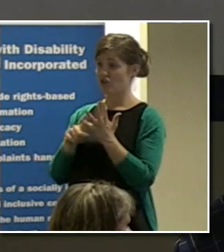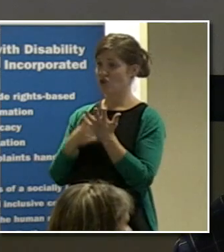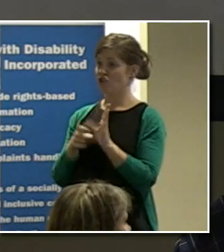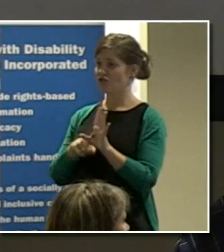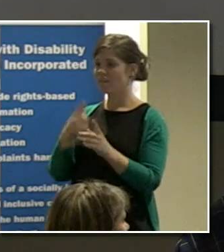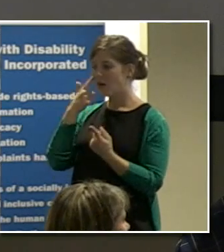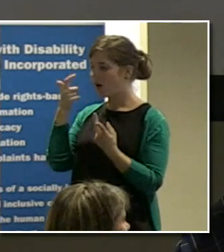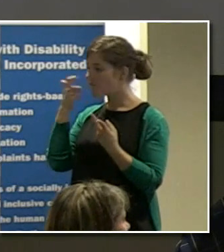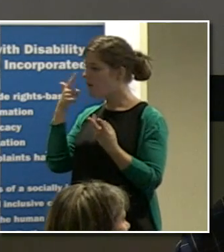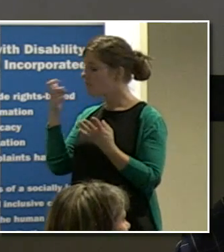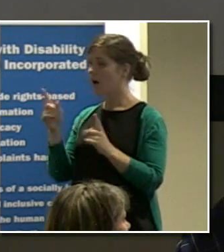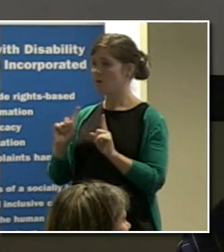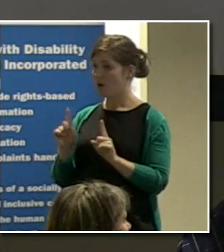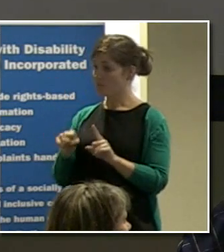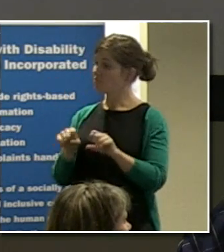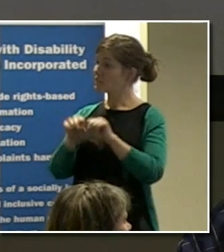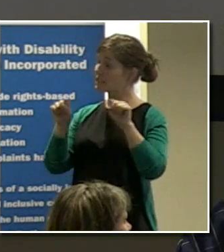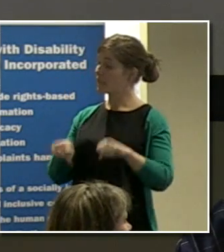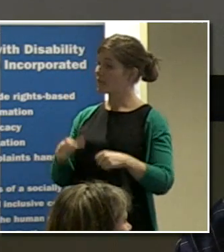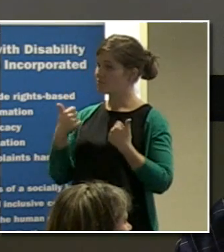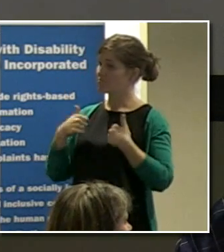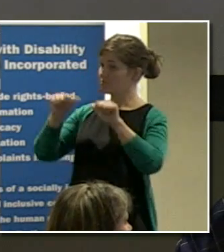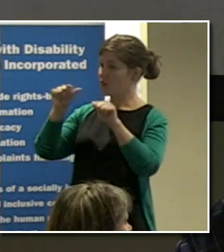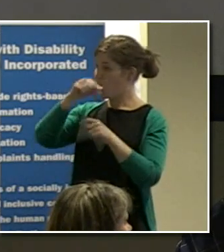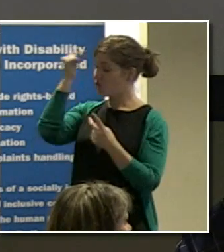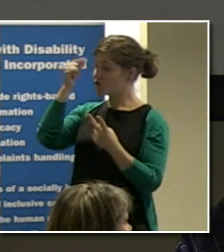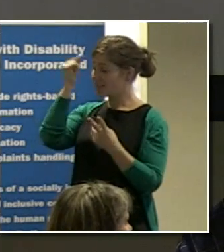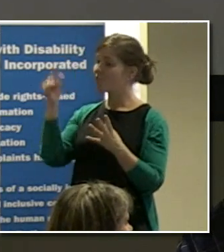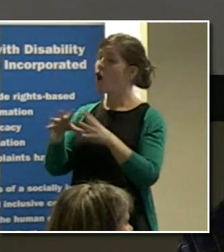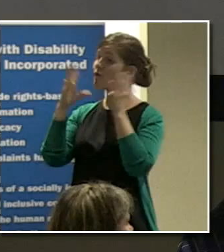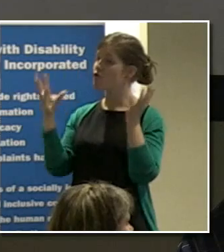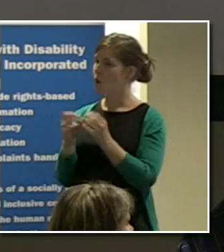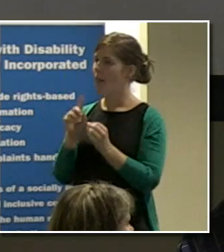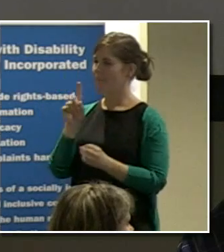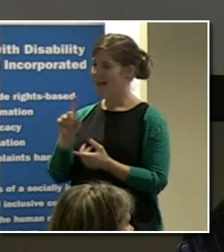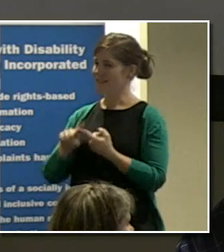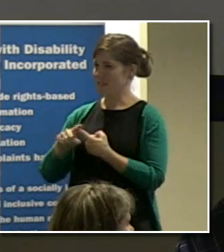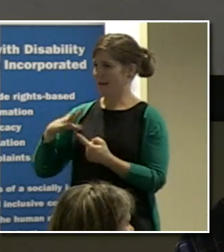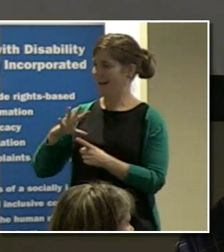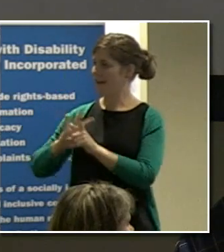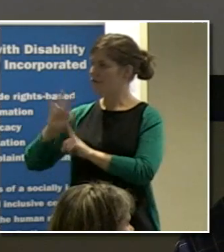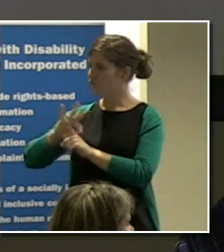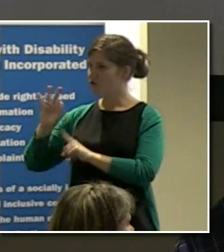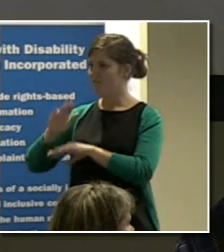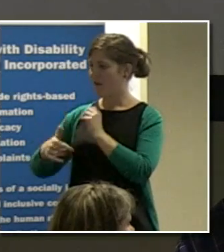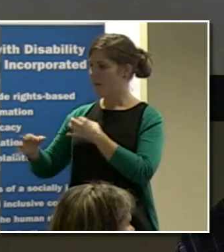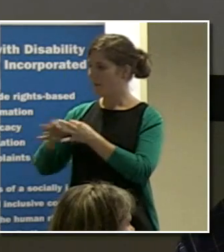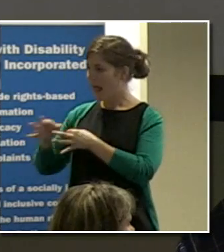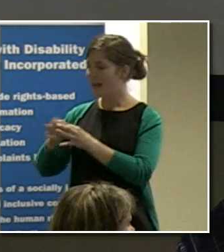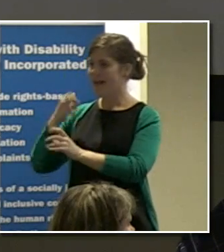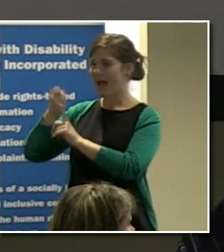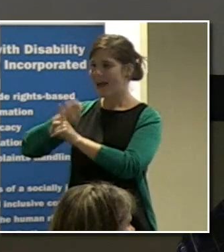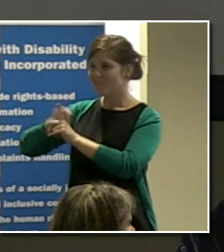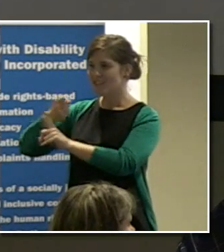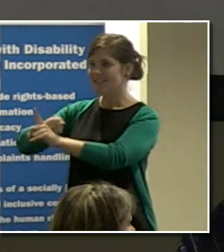that the scheme was meeting its objectives overall, but that there was a need for improvements in planning, advocacy, and